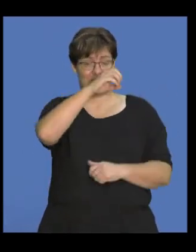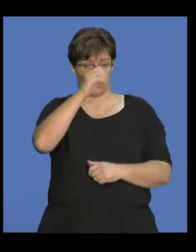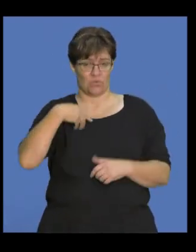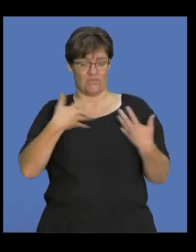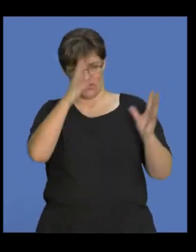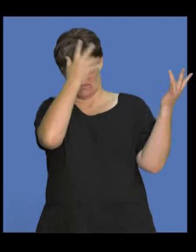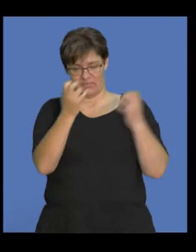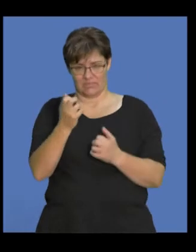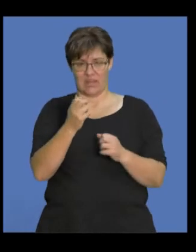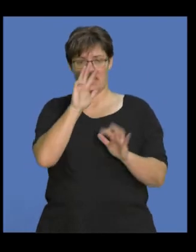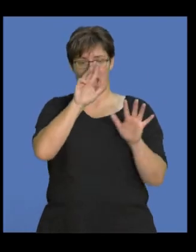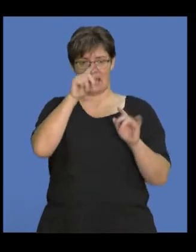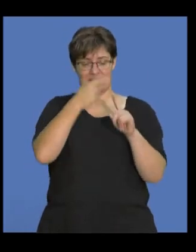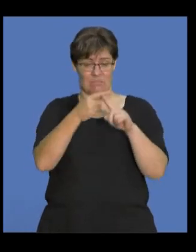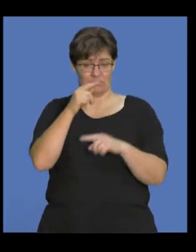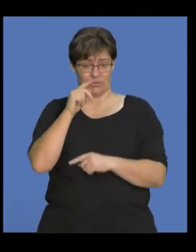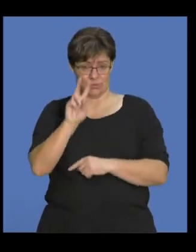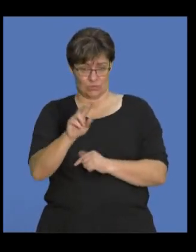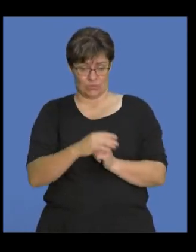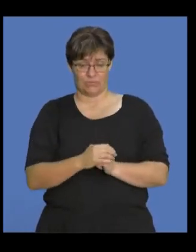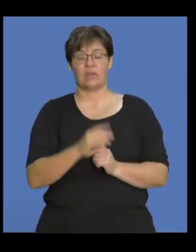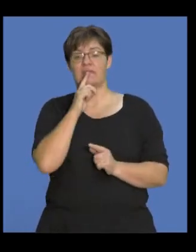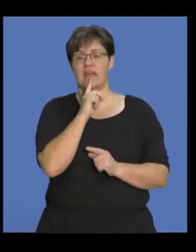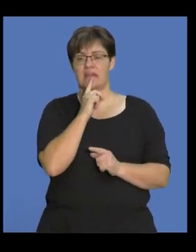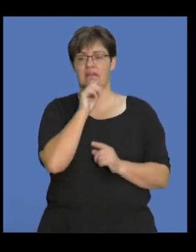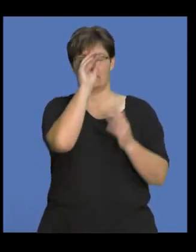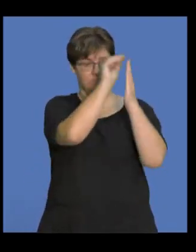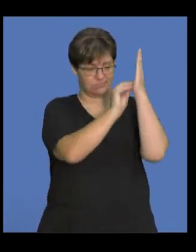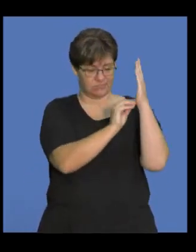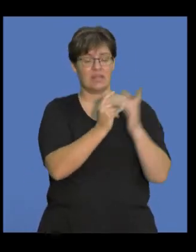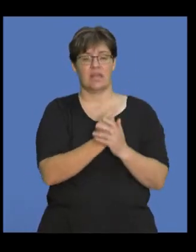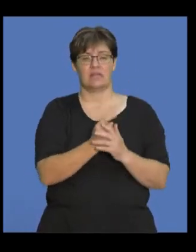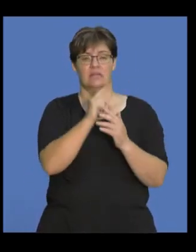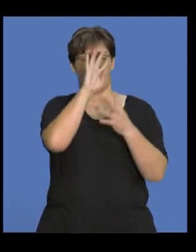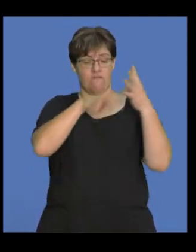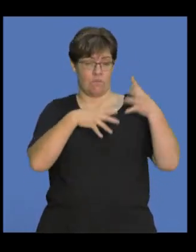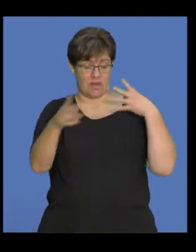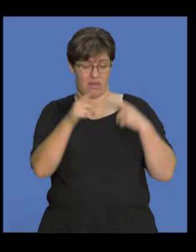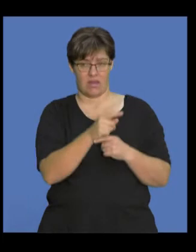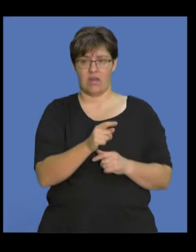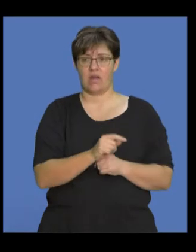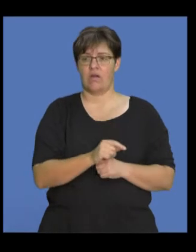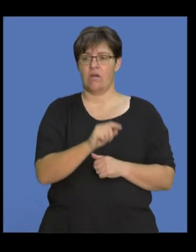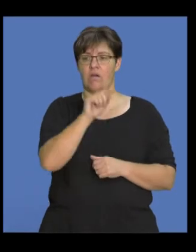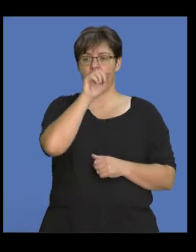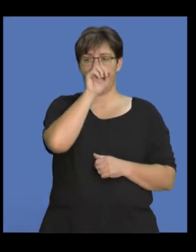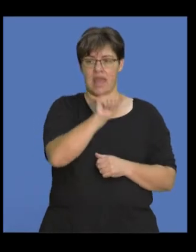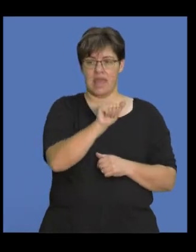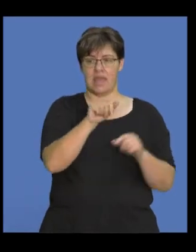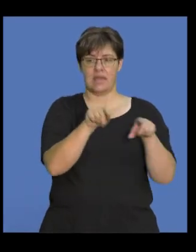the formula, 1 plus I times n, and then my A value will be